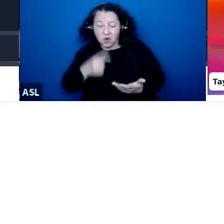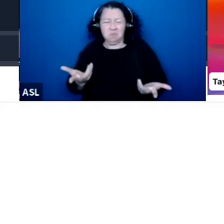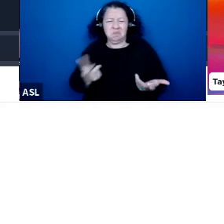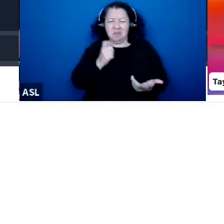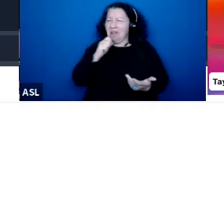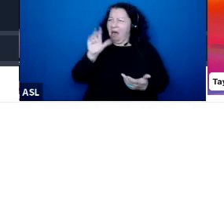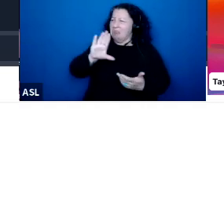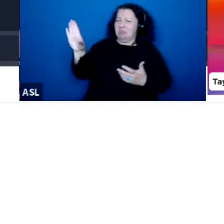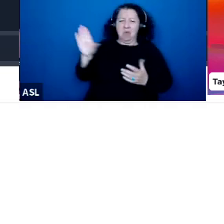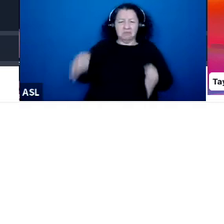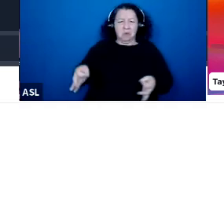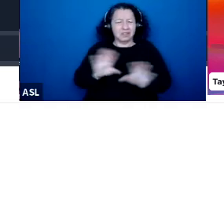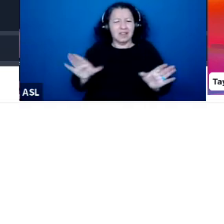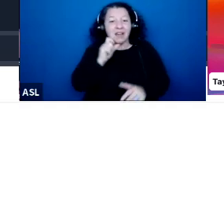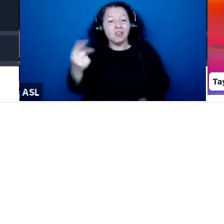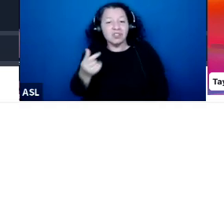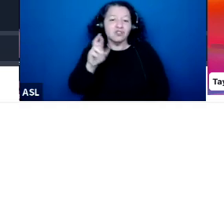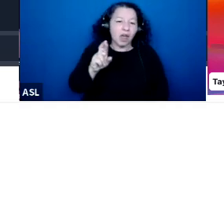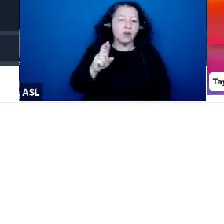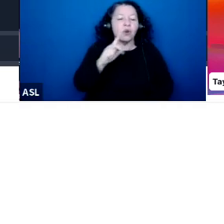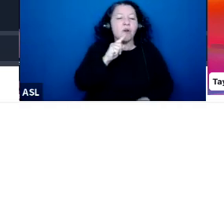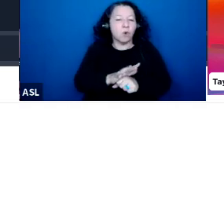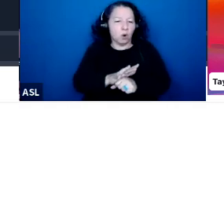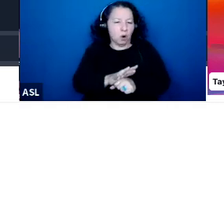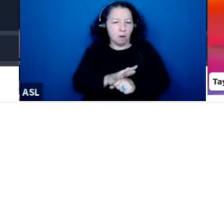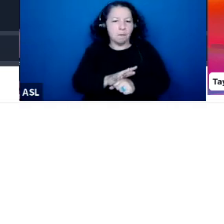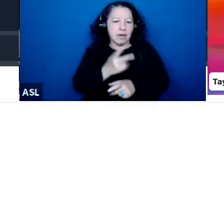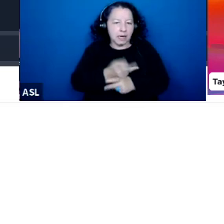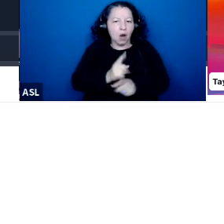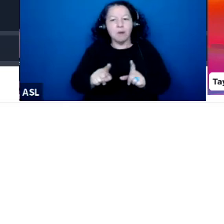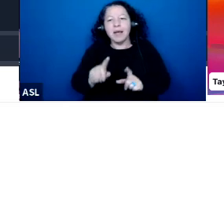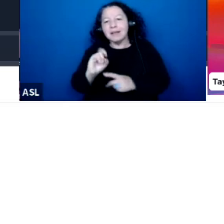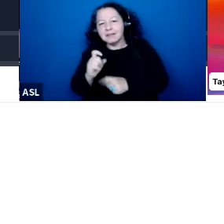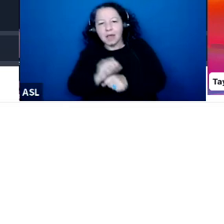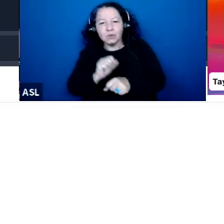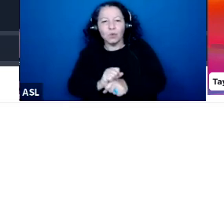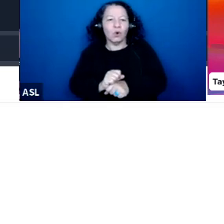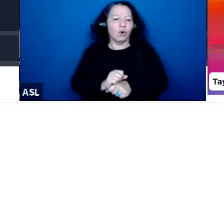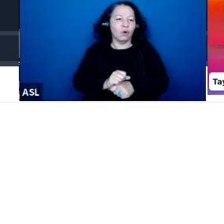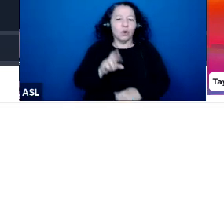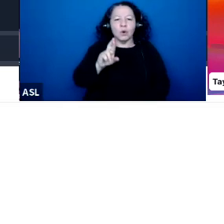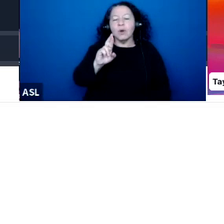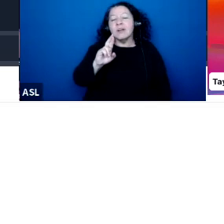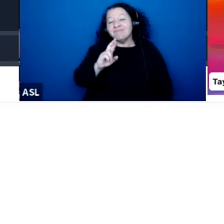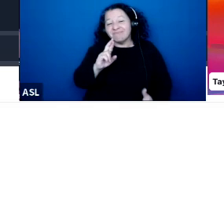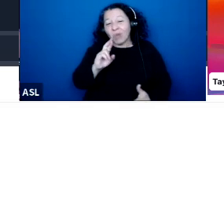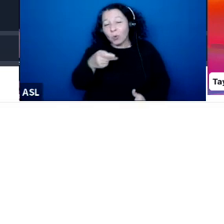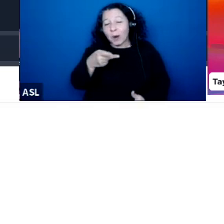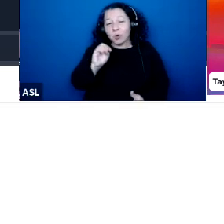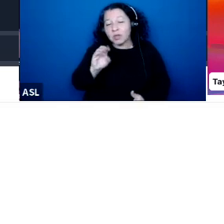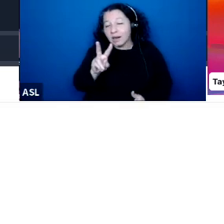like gender affirming care, but drug use, sex work, reproductive health, right? All of these